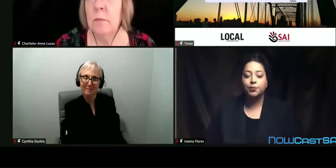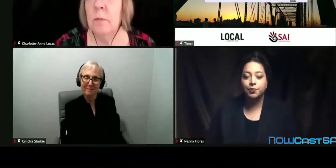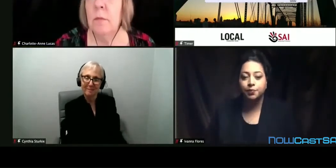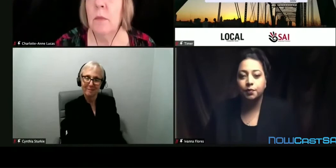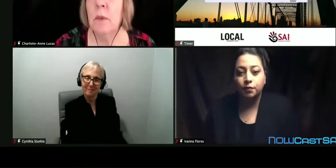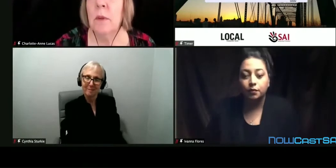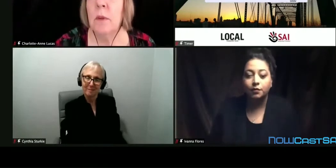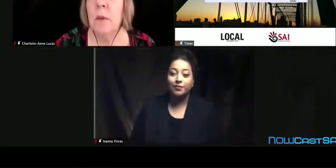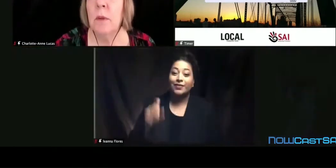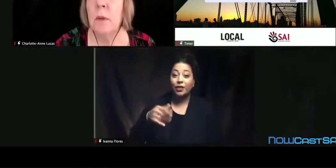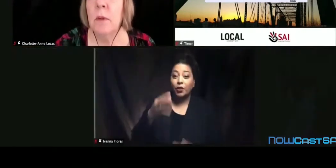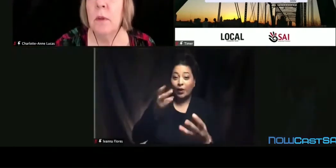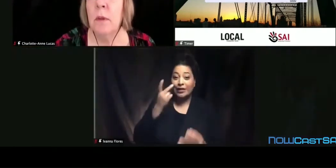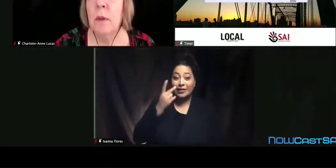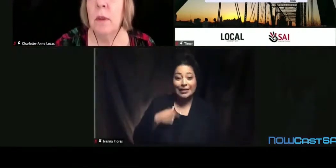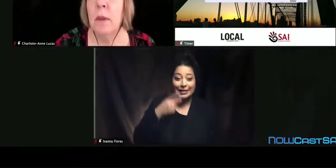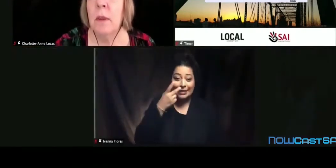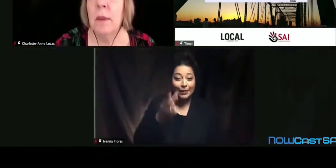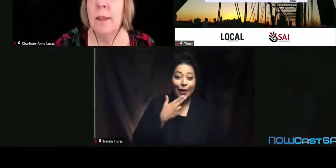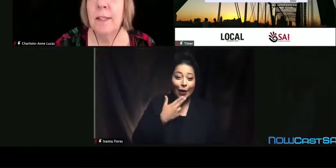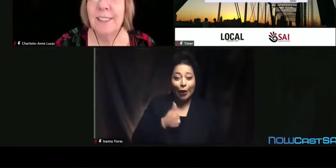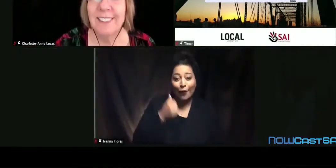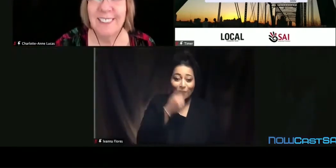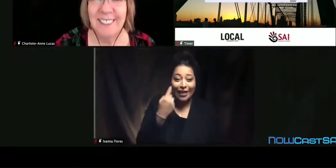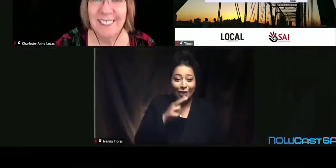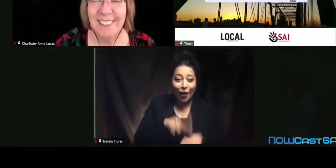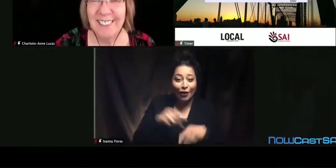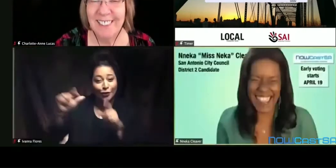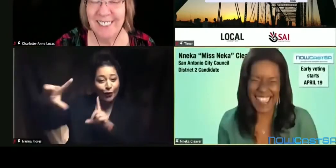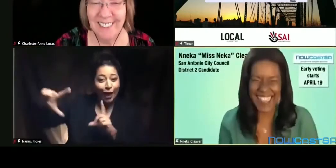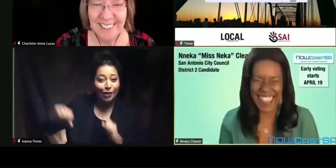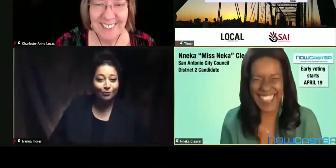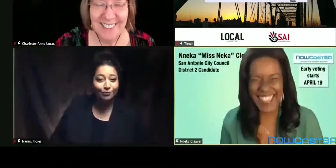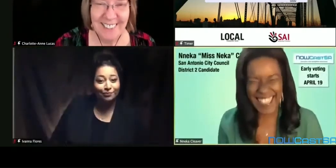Look, I gotta wait till I see my cute face on the screen.